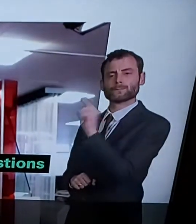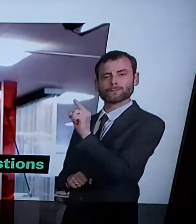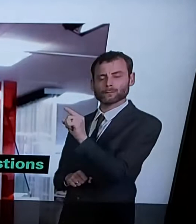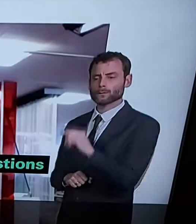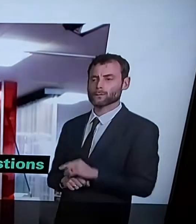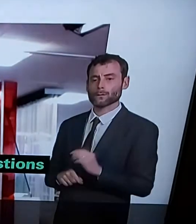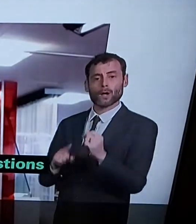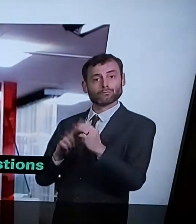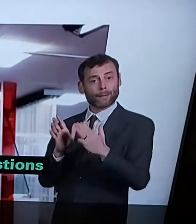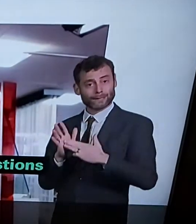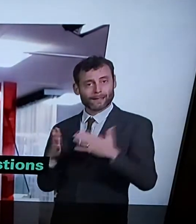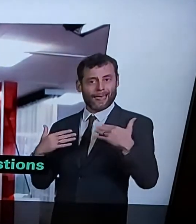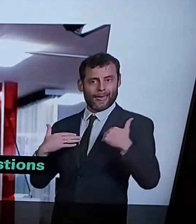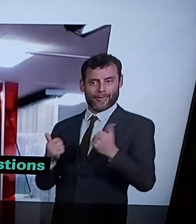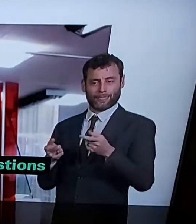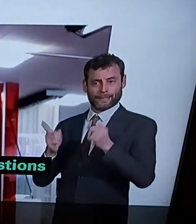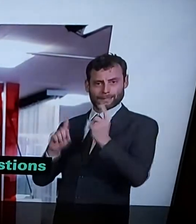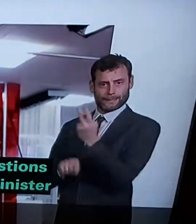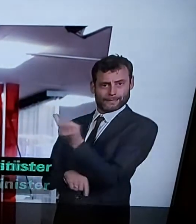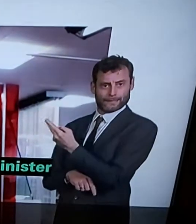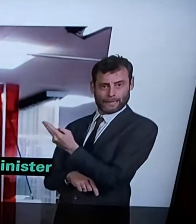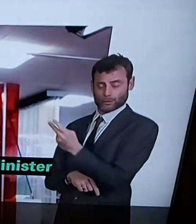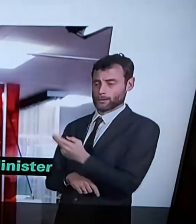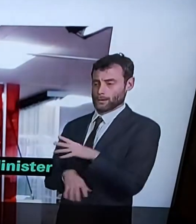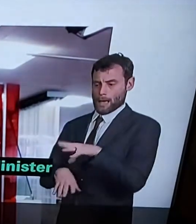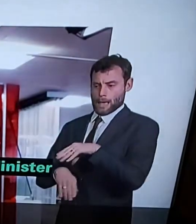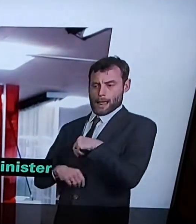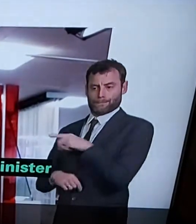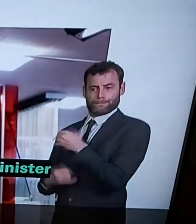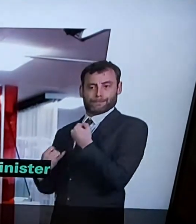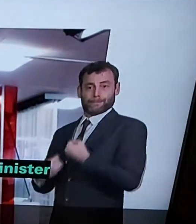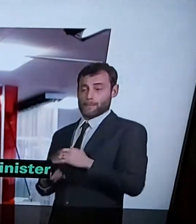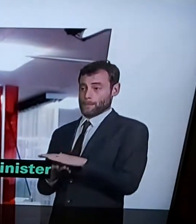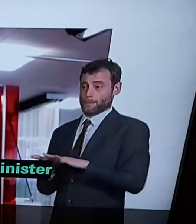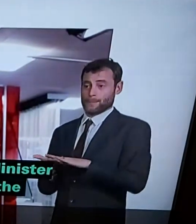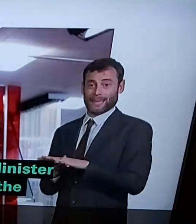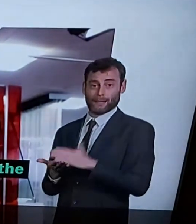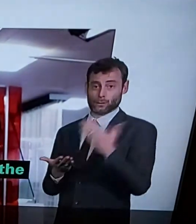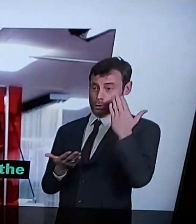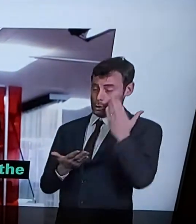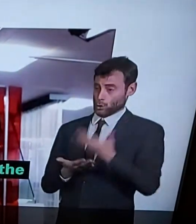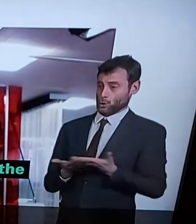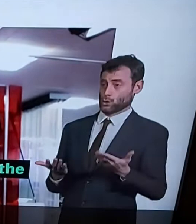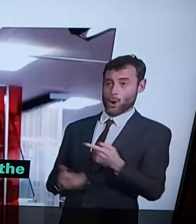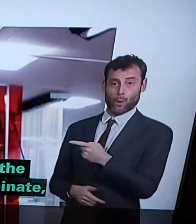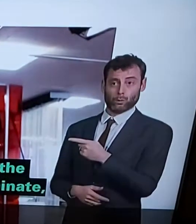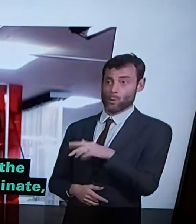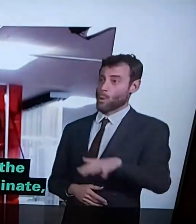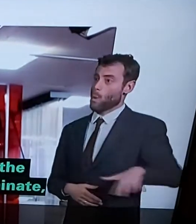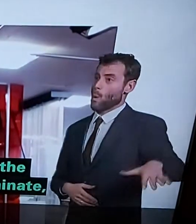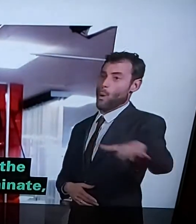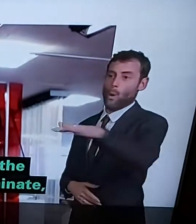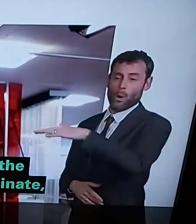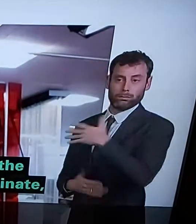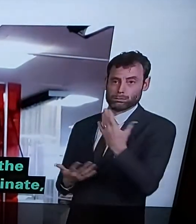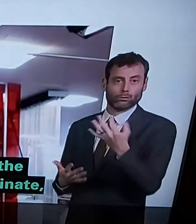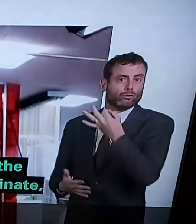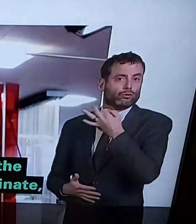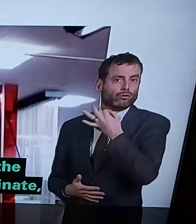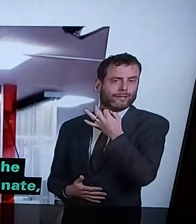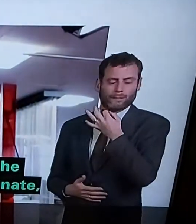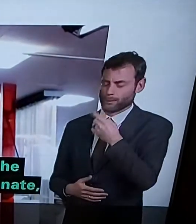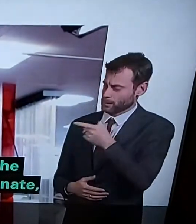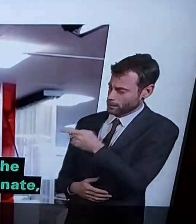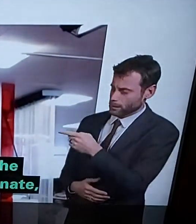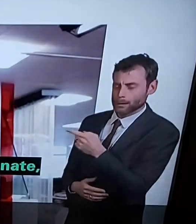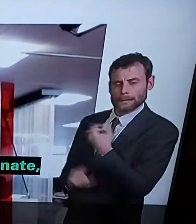Prime Minister and the Health Secretary getting the virus shows it doesn't discriminate. Unfortunately, they only have mild symptoms. But you